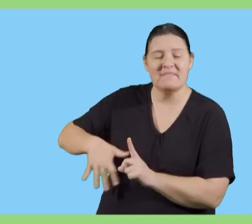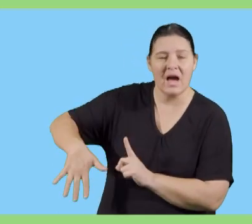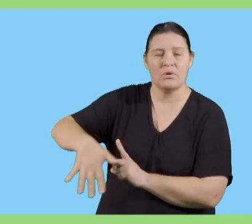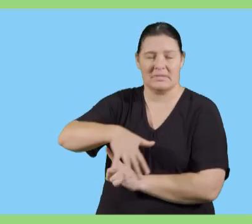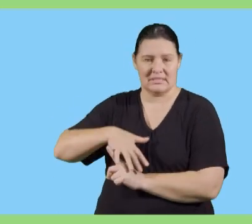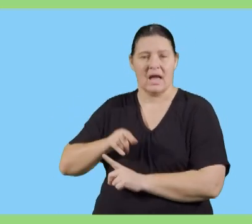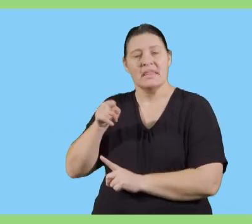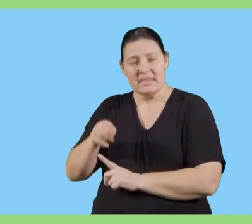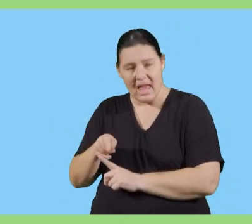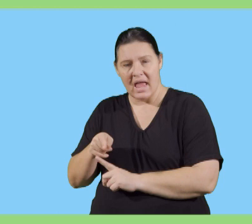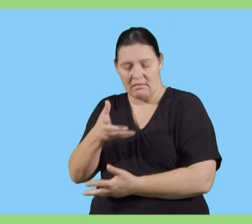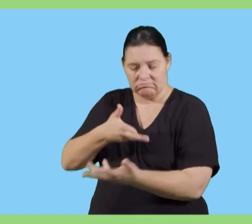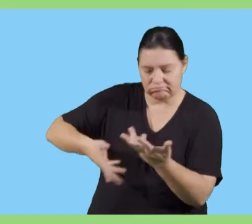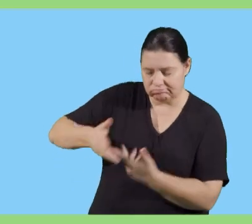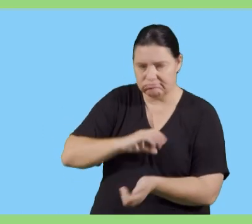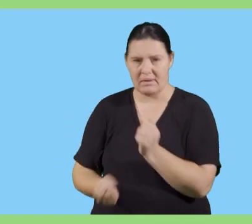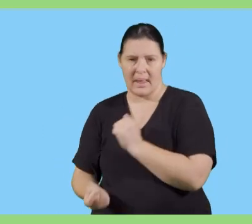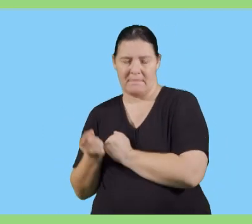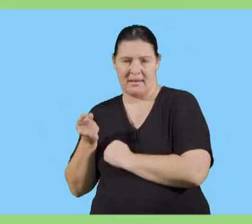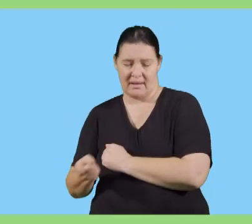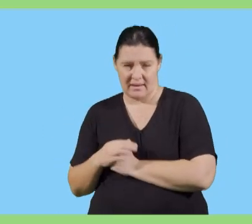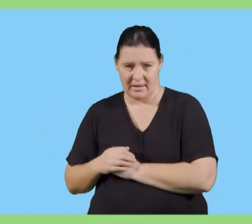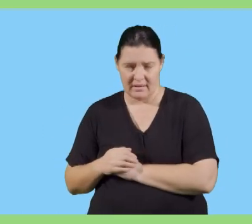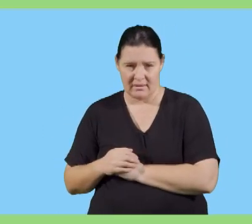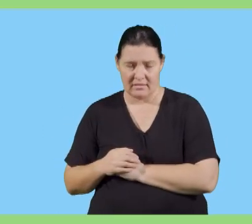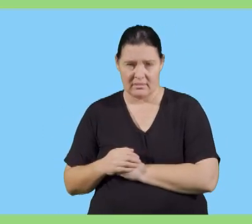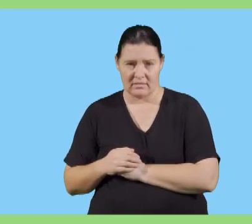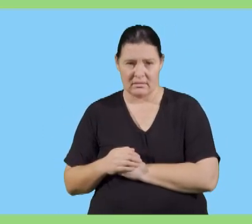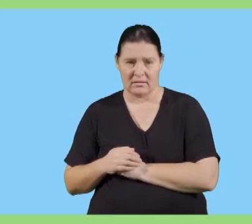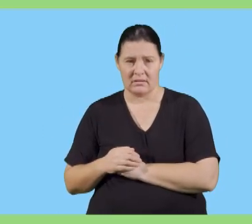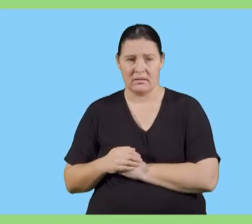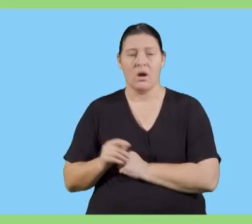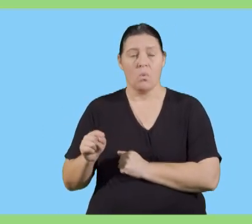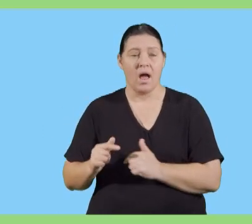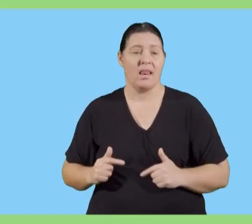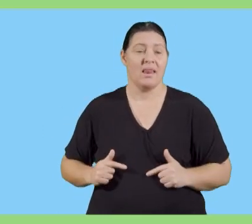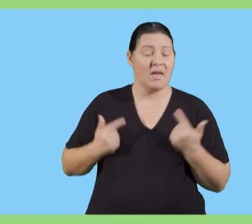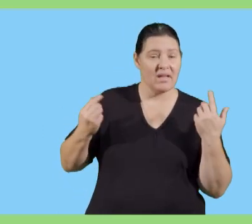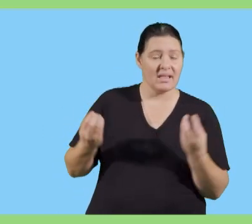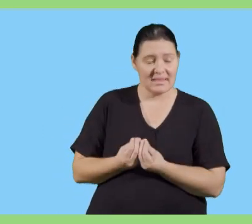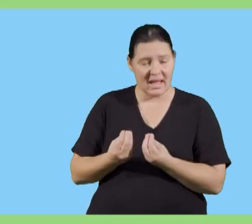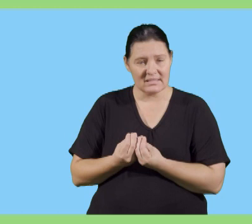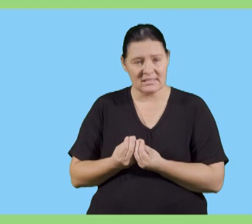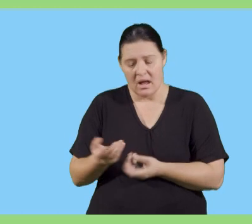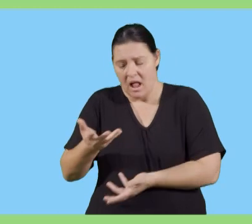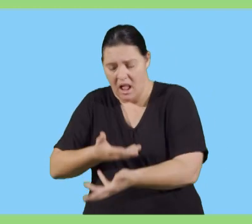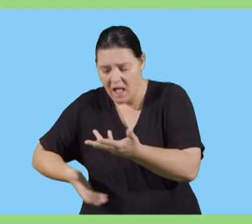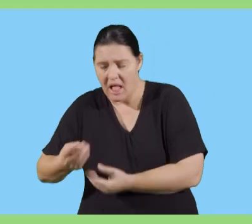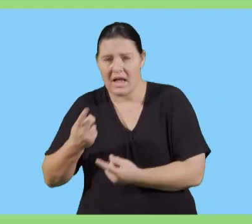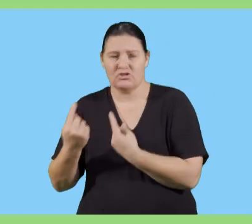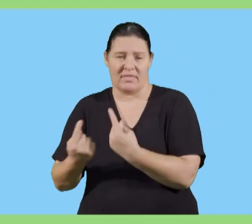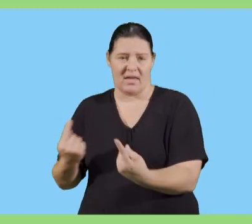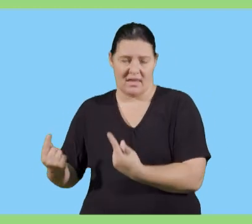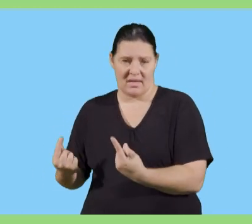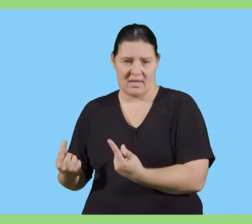the environment where the interaction takes place. So here is the environment where living organisms interact